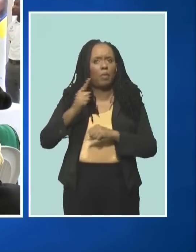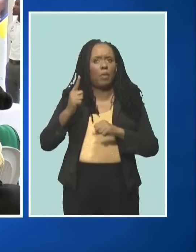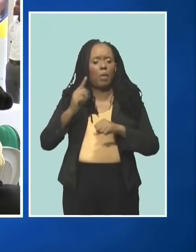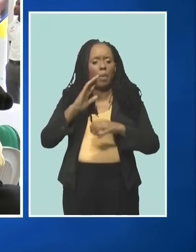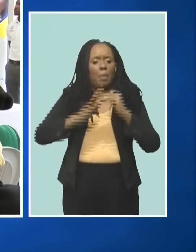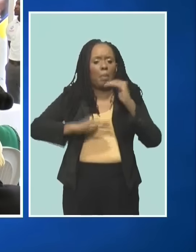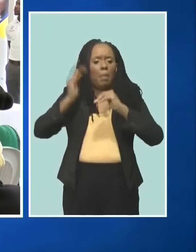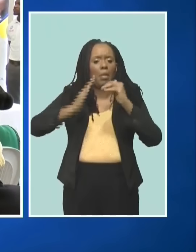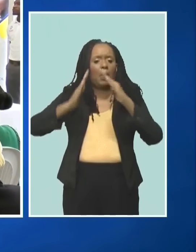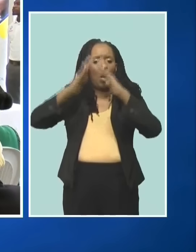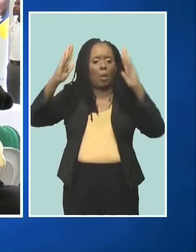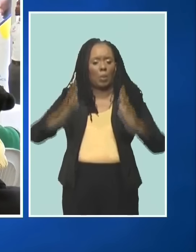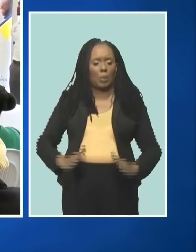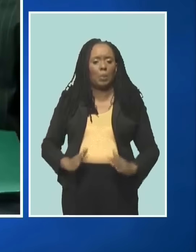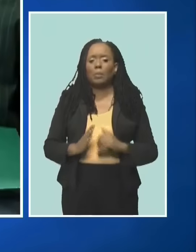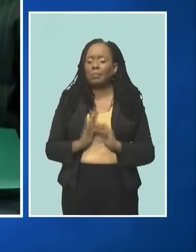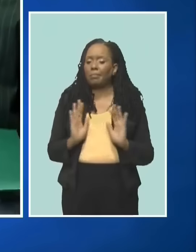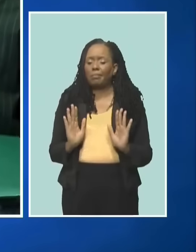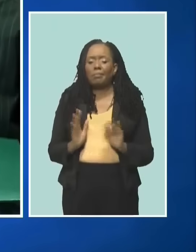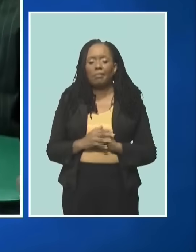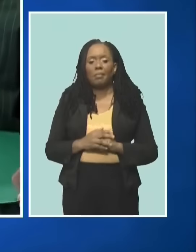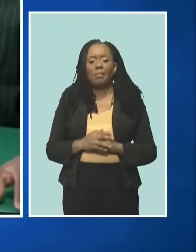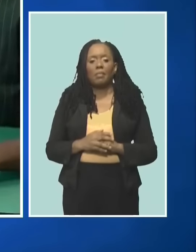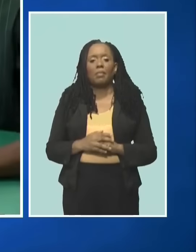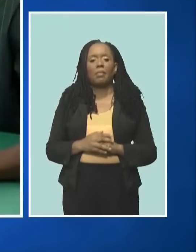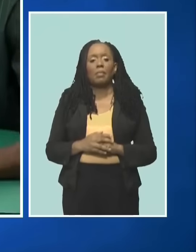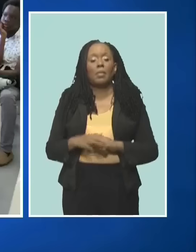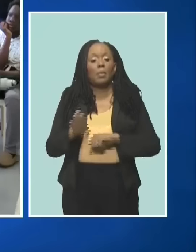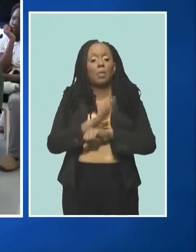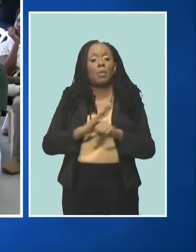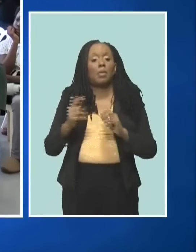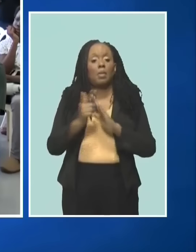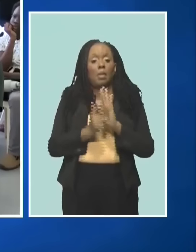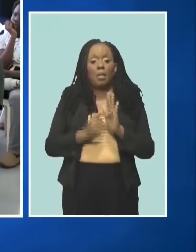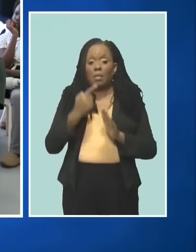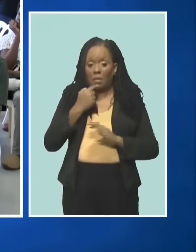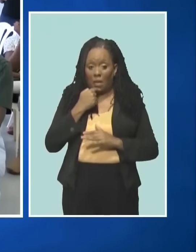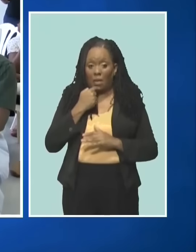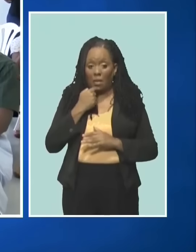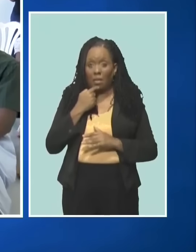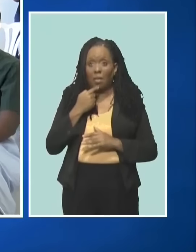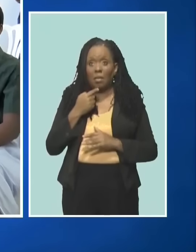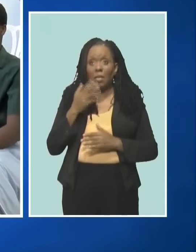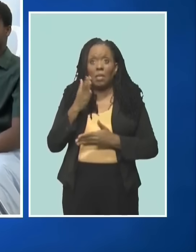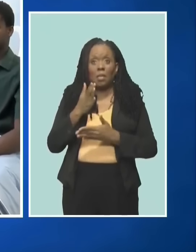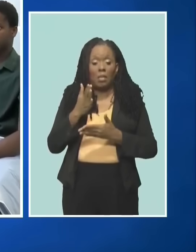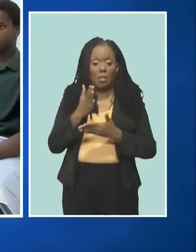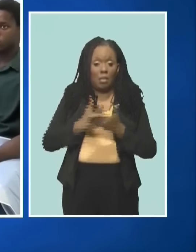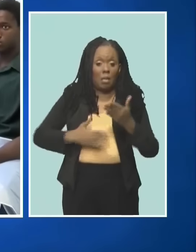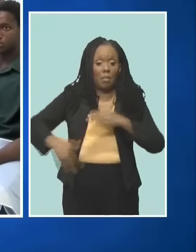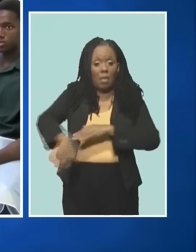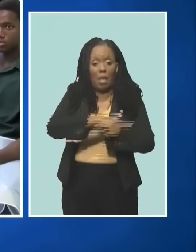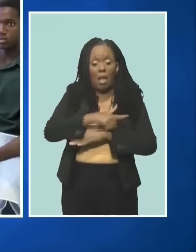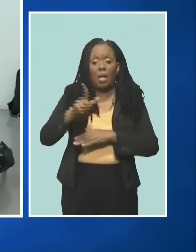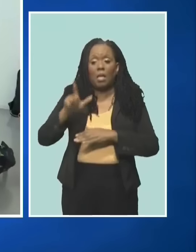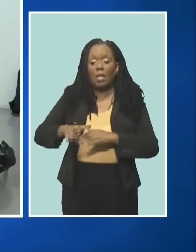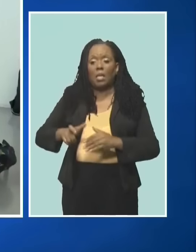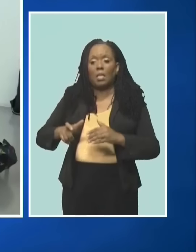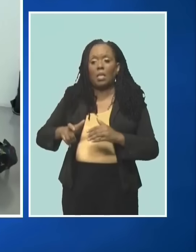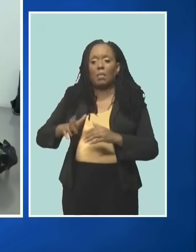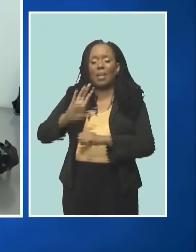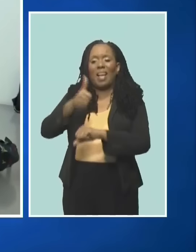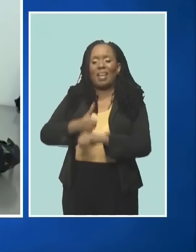Plan of Barbados, a certain amount of land has been allocated for agricultural pursuits, the ministry is monitoring what land is going out